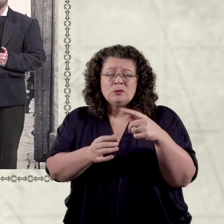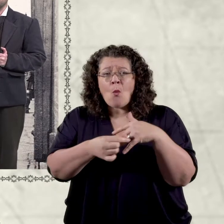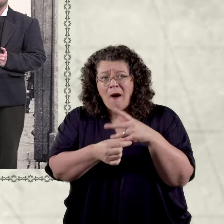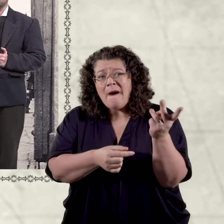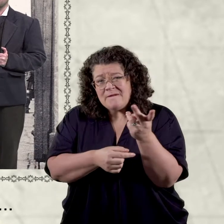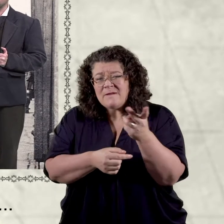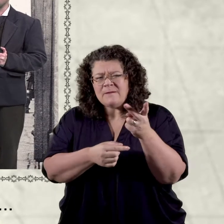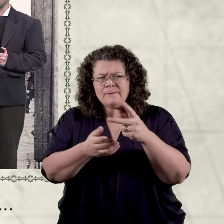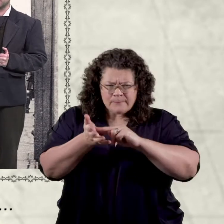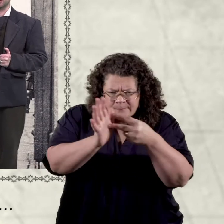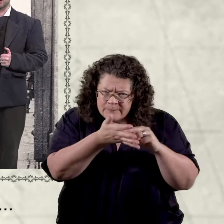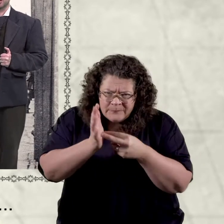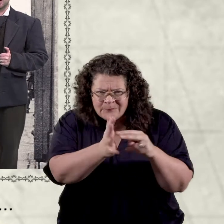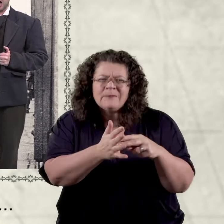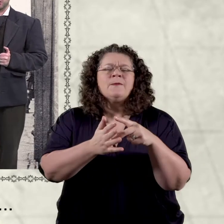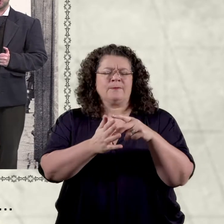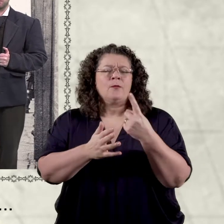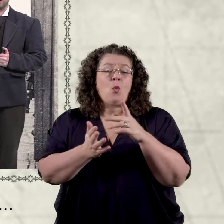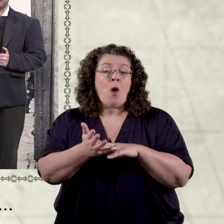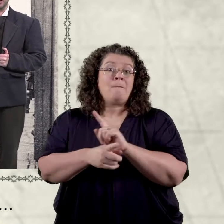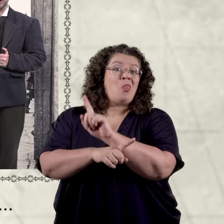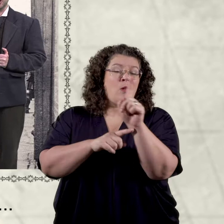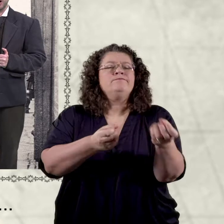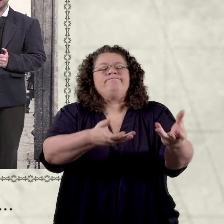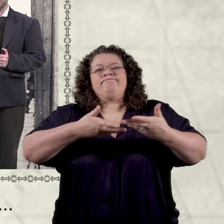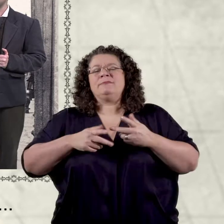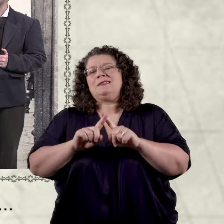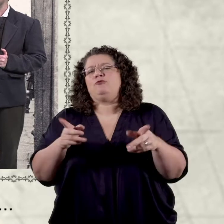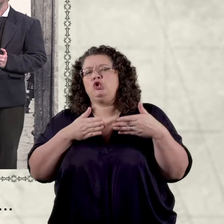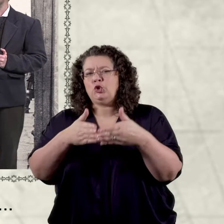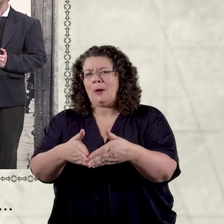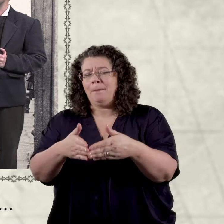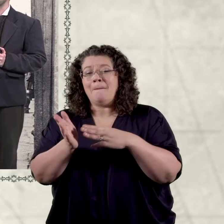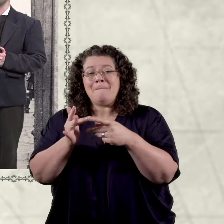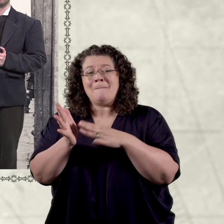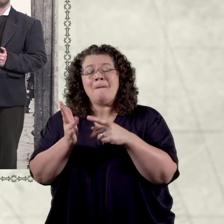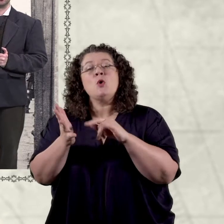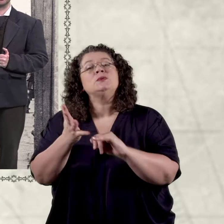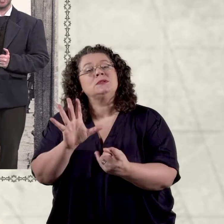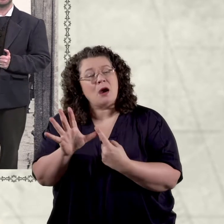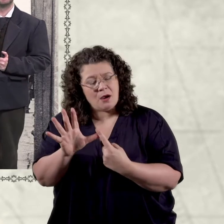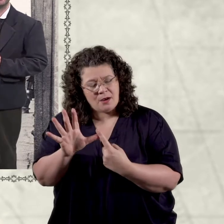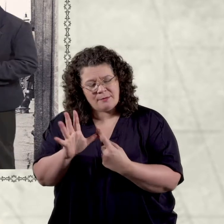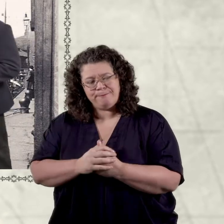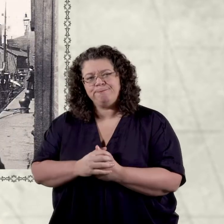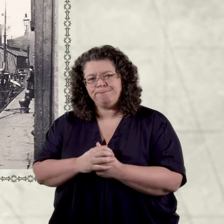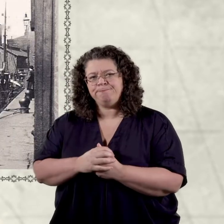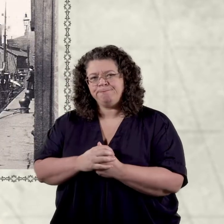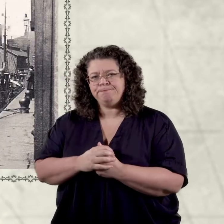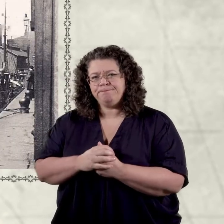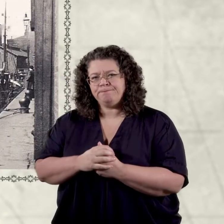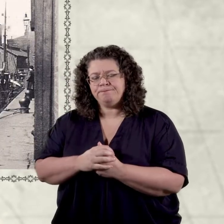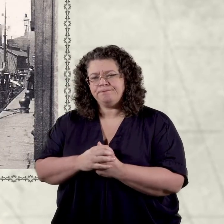other arrangements. And after a month, our ship finally arrived. The Mimosa.